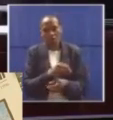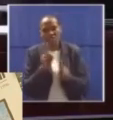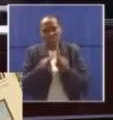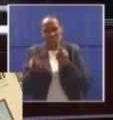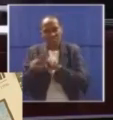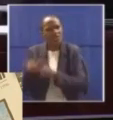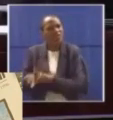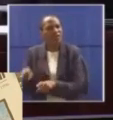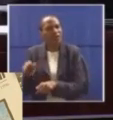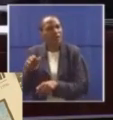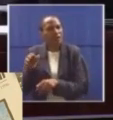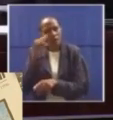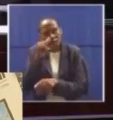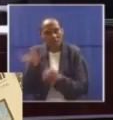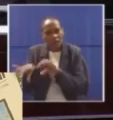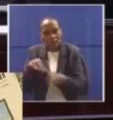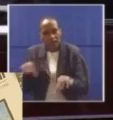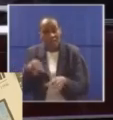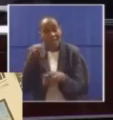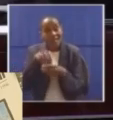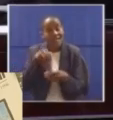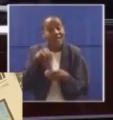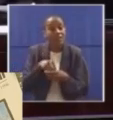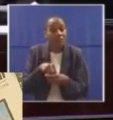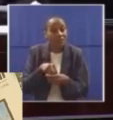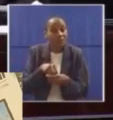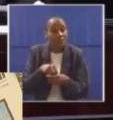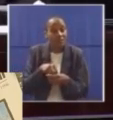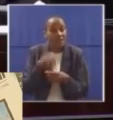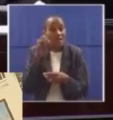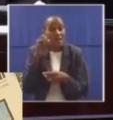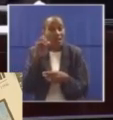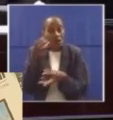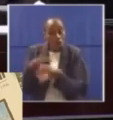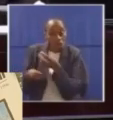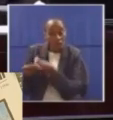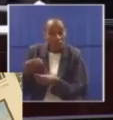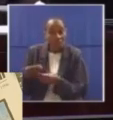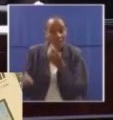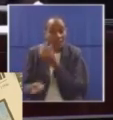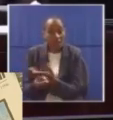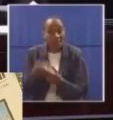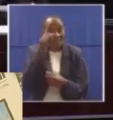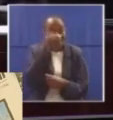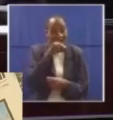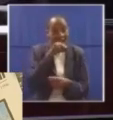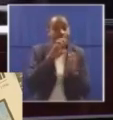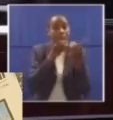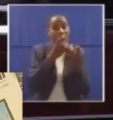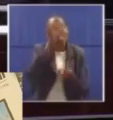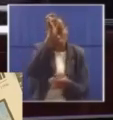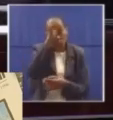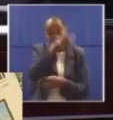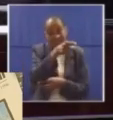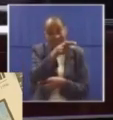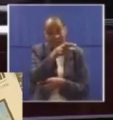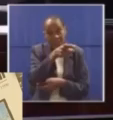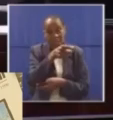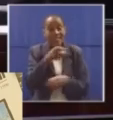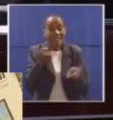criminality, including criminality within the ranks of the police themselves. The very